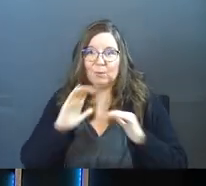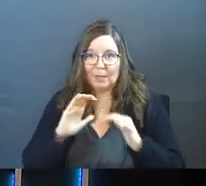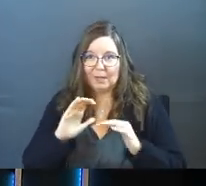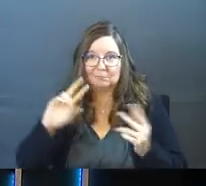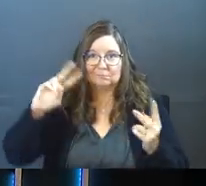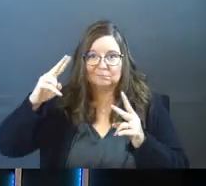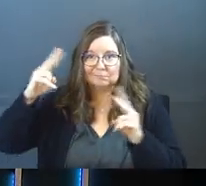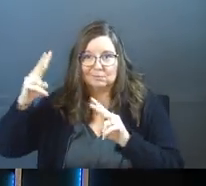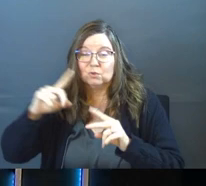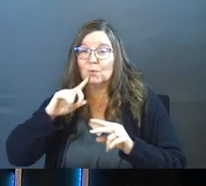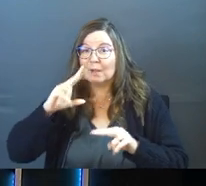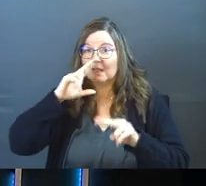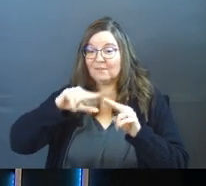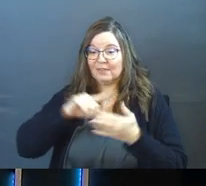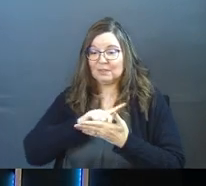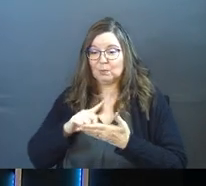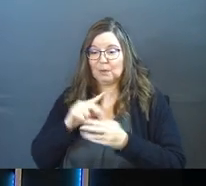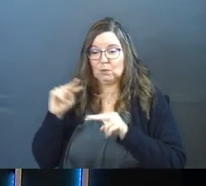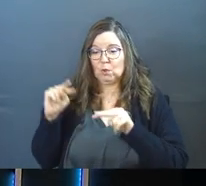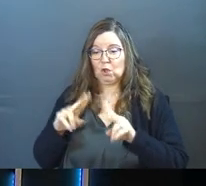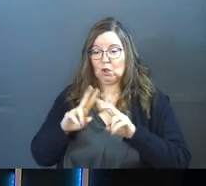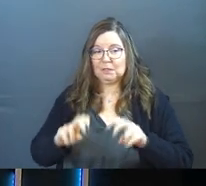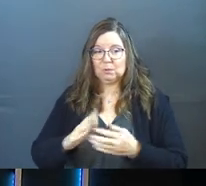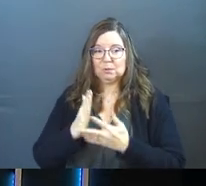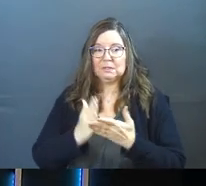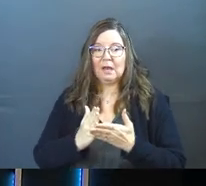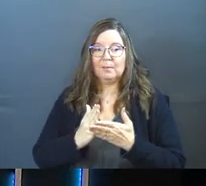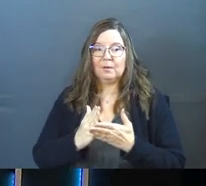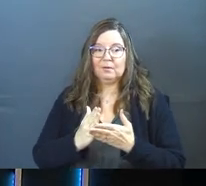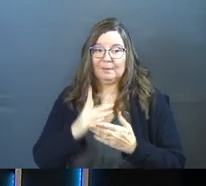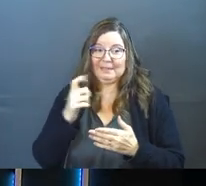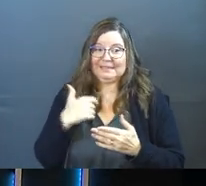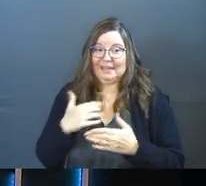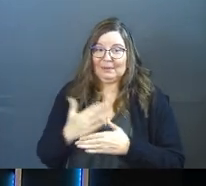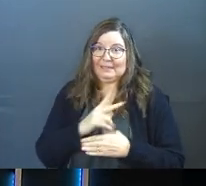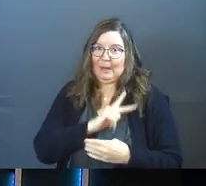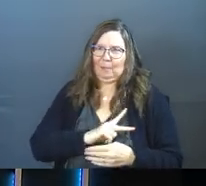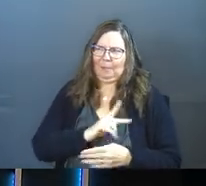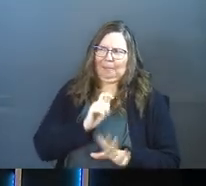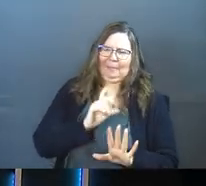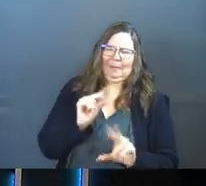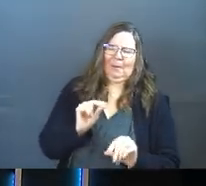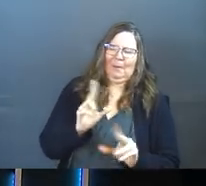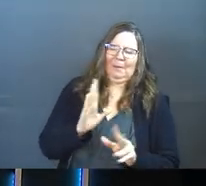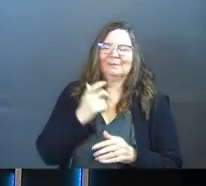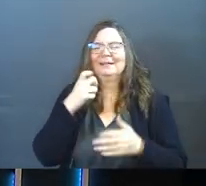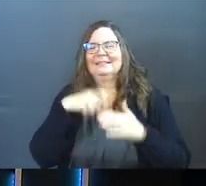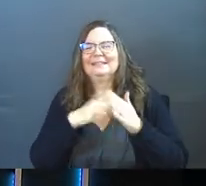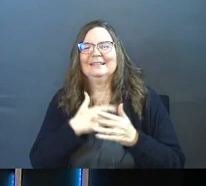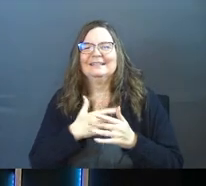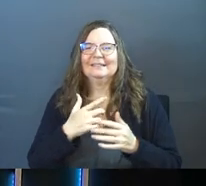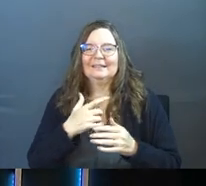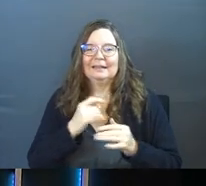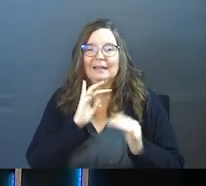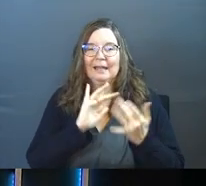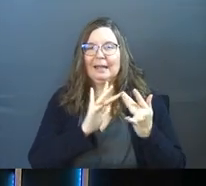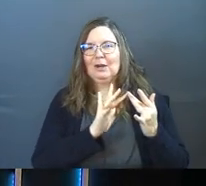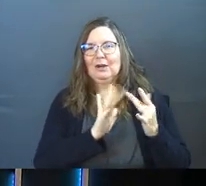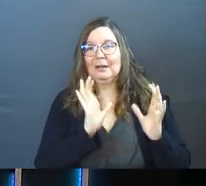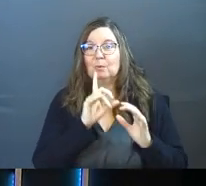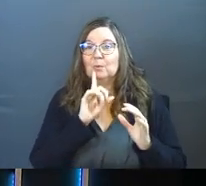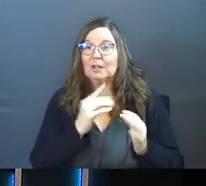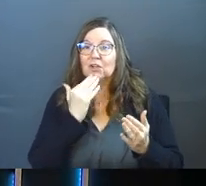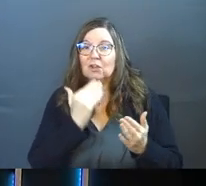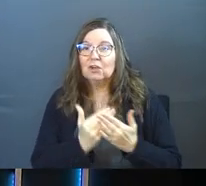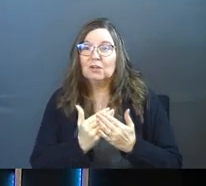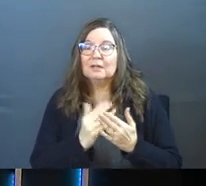communications. So really fun this week was get to look into some of those, because I wasn't going to share any personal ones, but like get into some I've seen on the internet, some